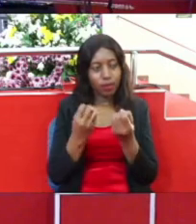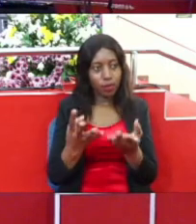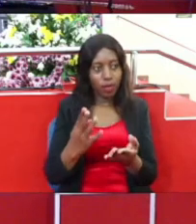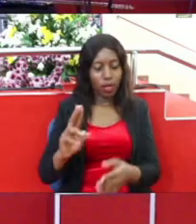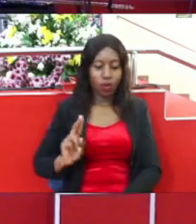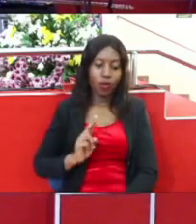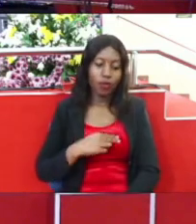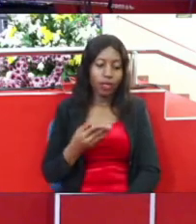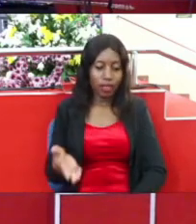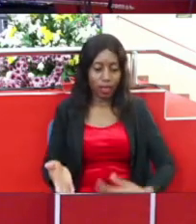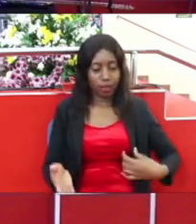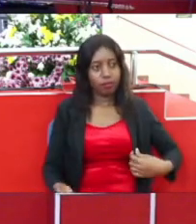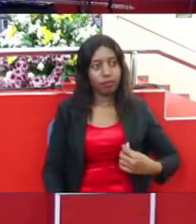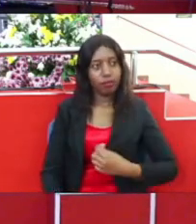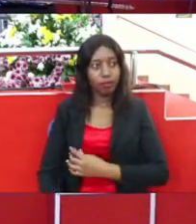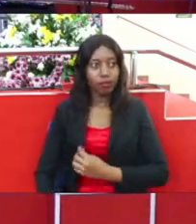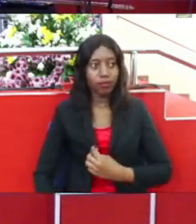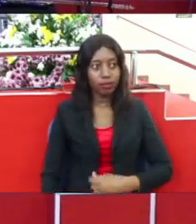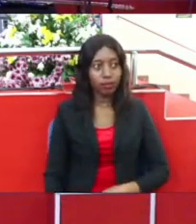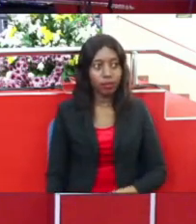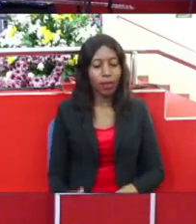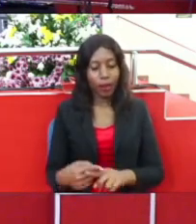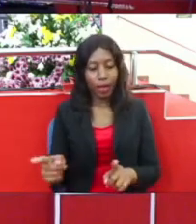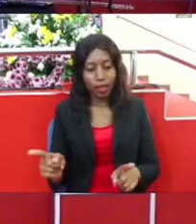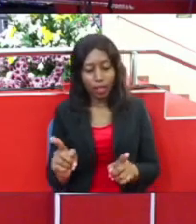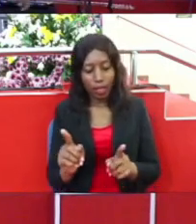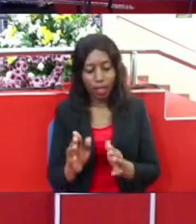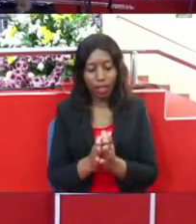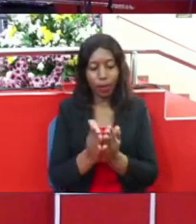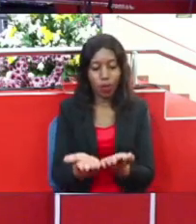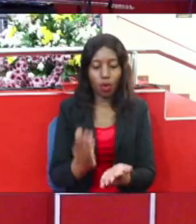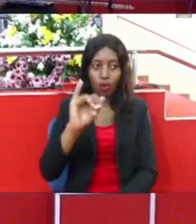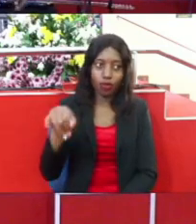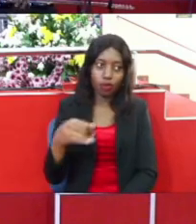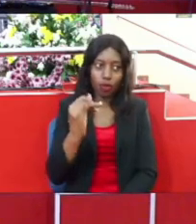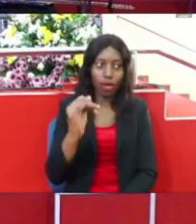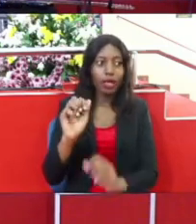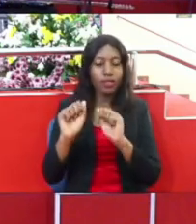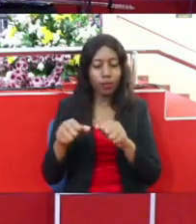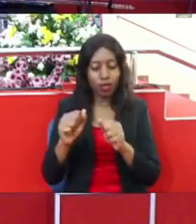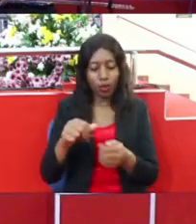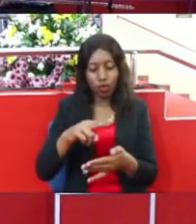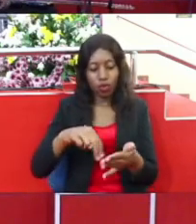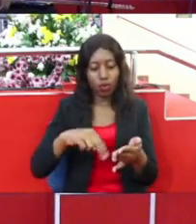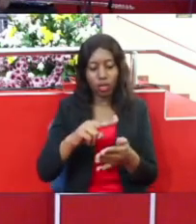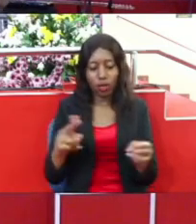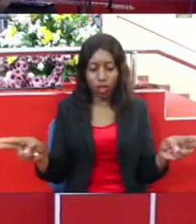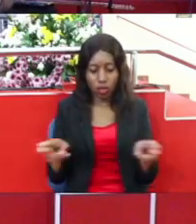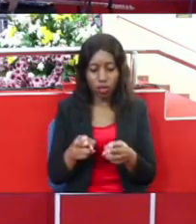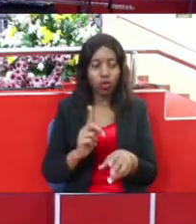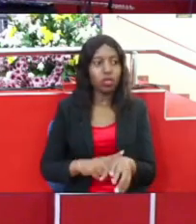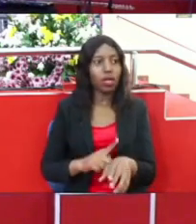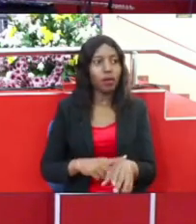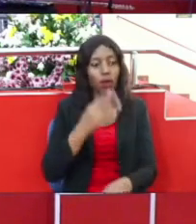Na hivyo basi tuangalia kitabu hiki. It's a book that you can read on one sitting. Ni kitabu ambacho waweza ukasoma kwa kikao kimoja pekee. There are 4 chapters in the book of